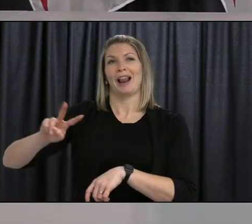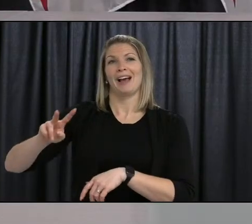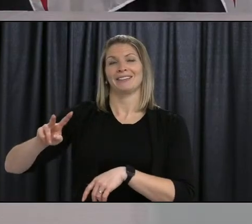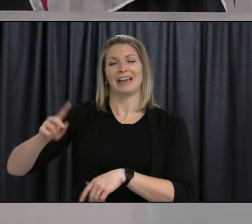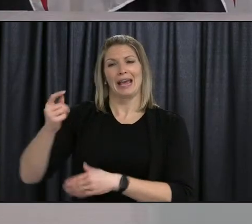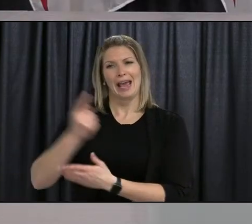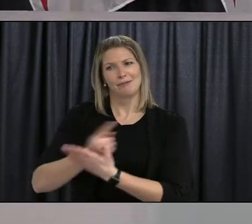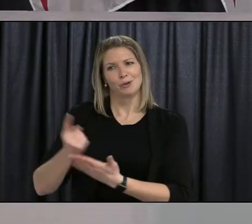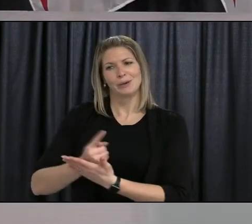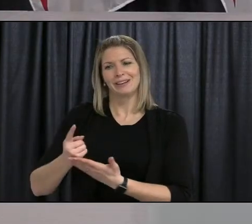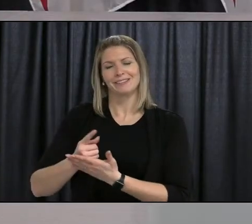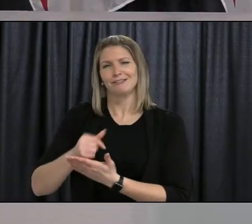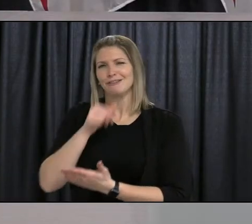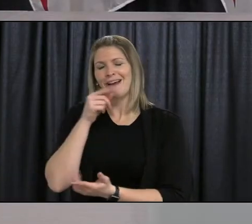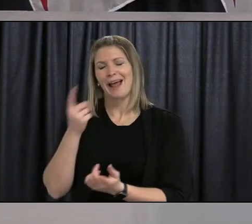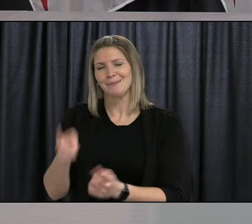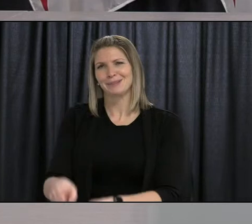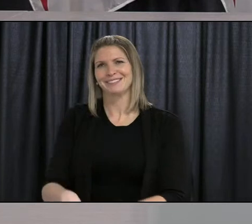Thank you.